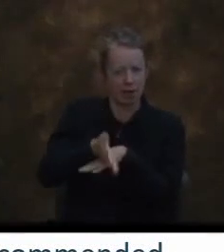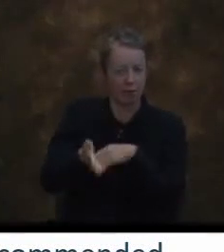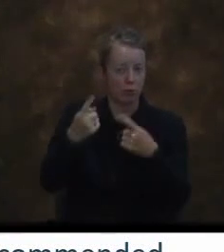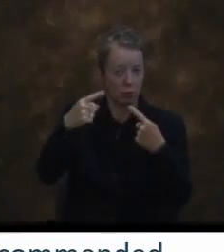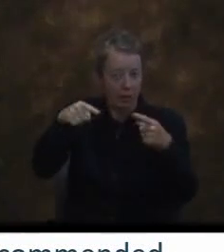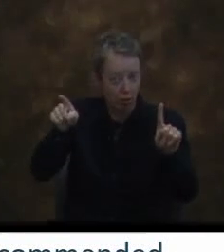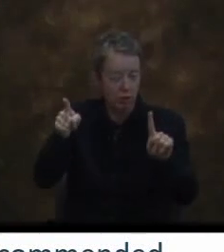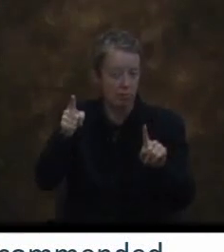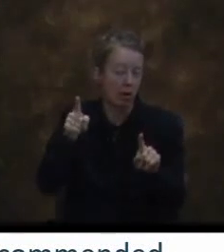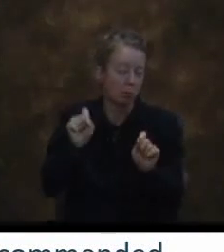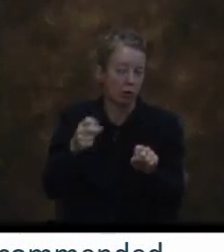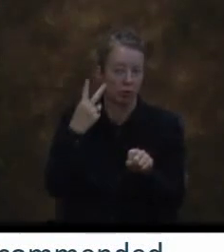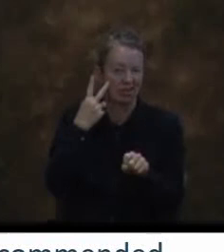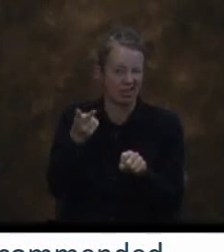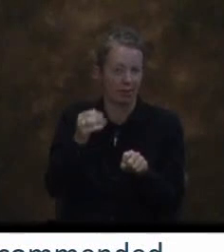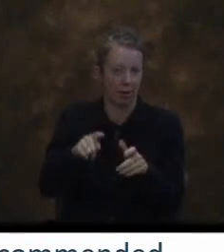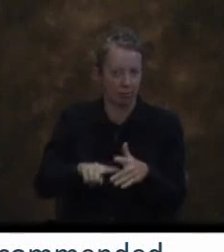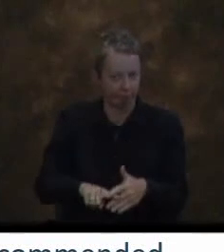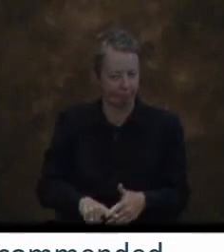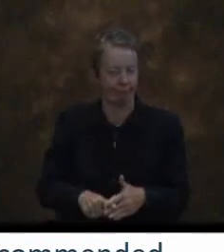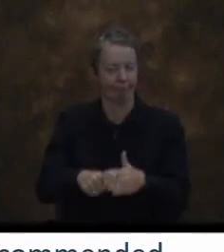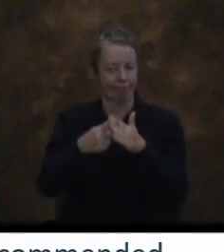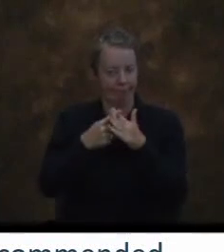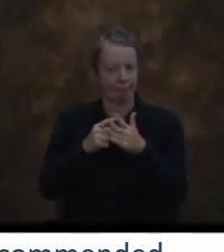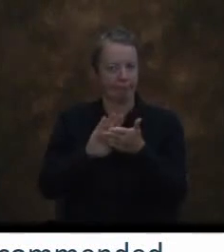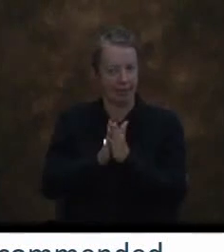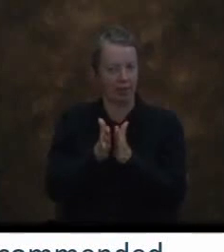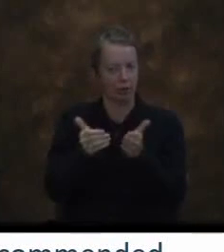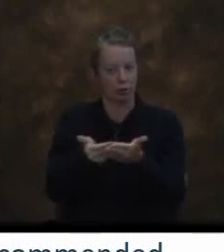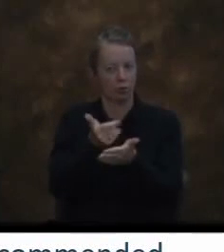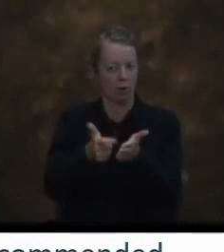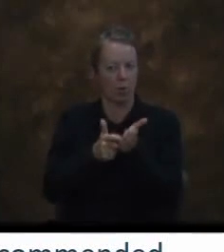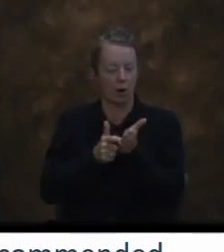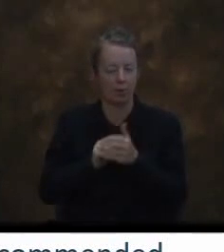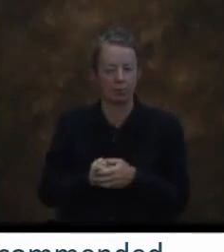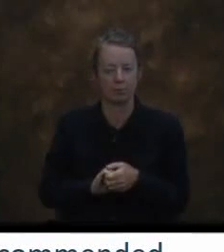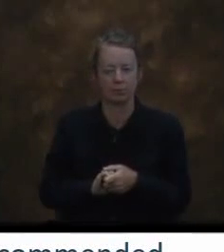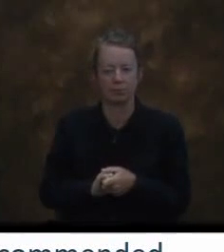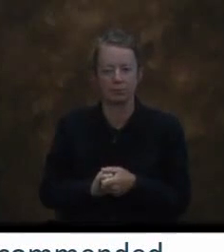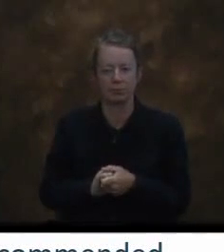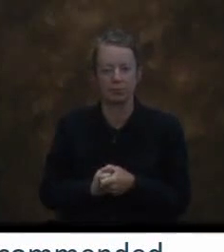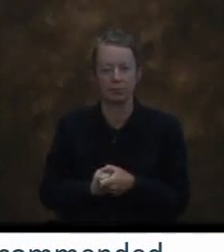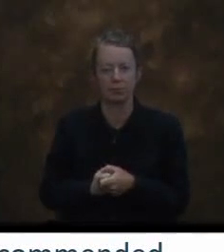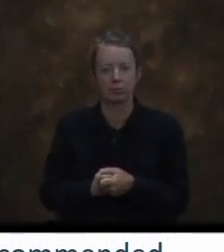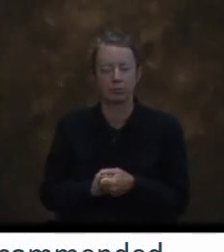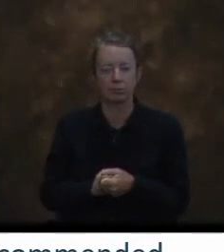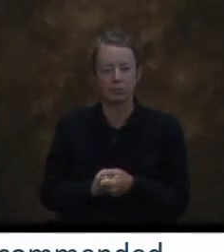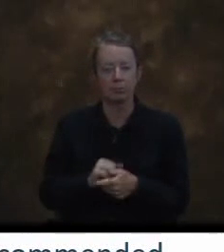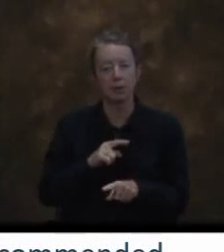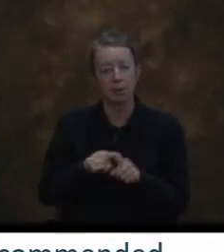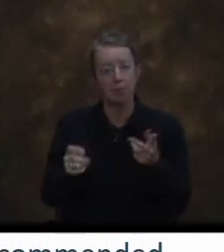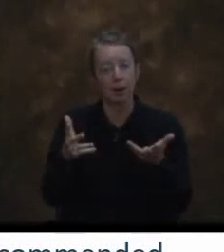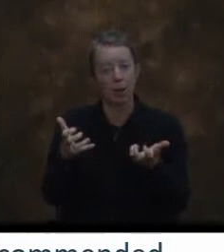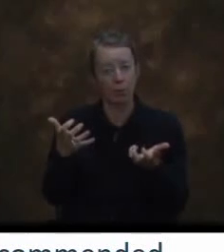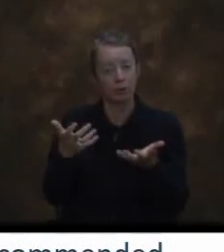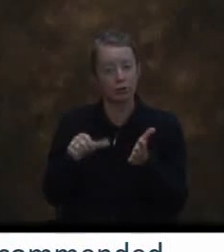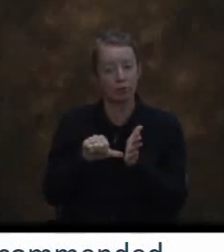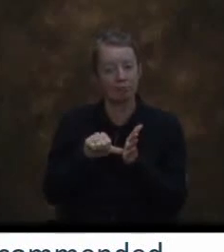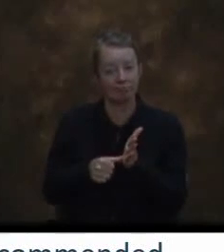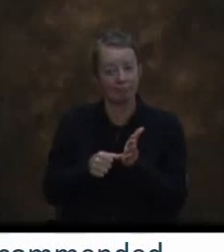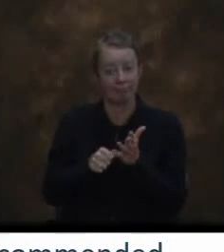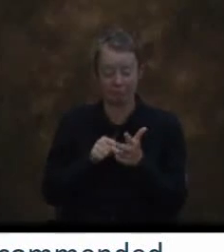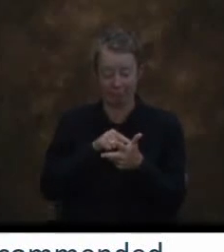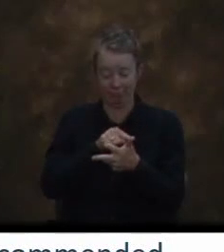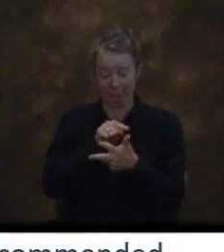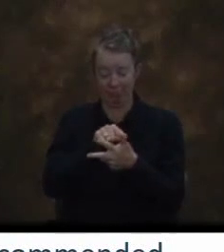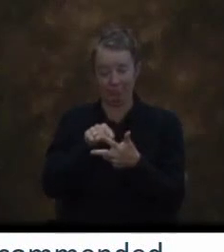could see that potentially go in. But I did want to say that all of those things are